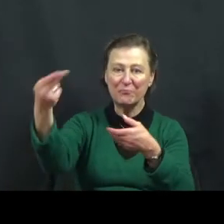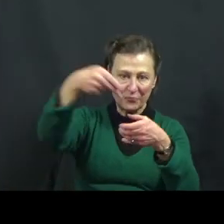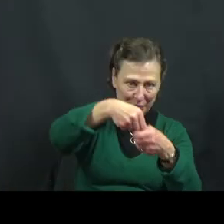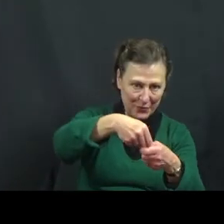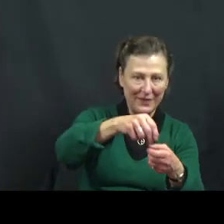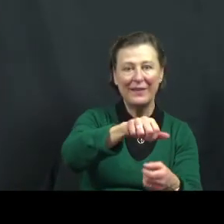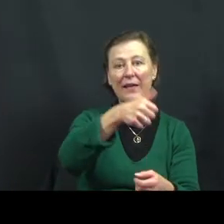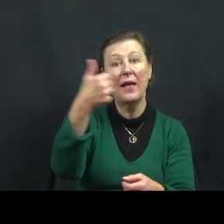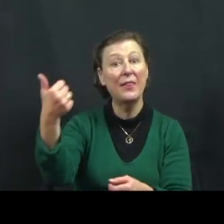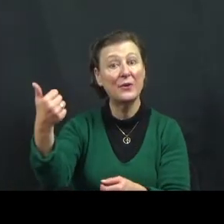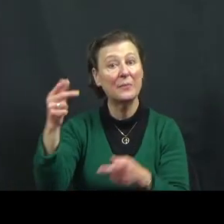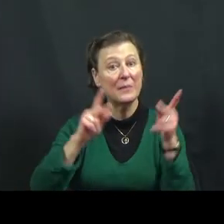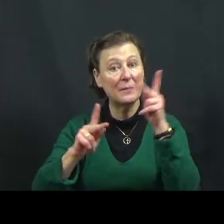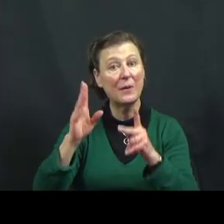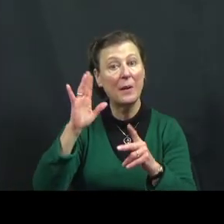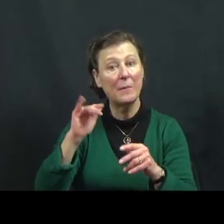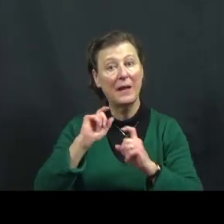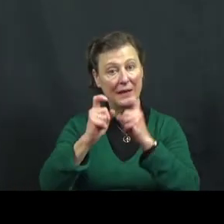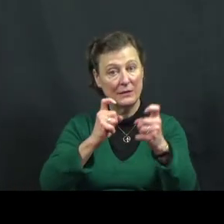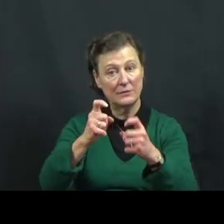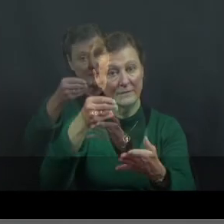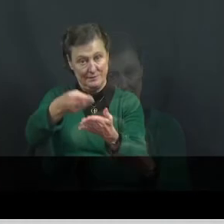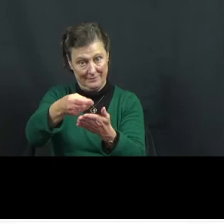others by contributing financially.